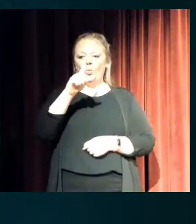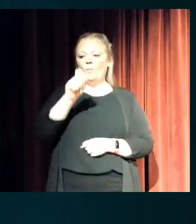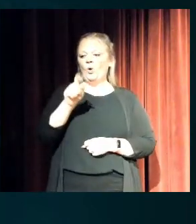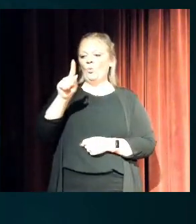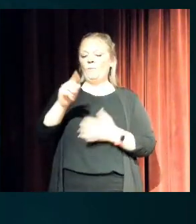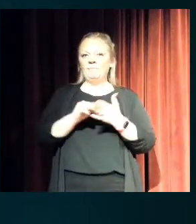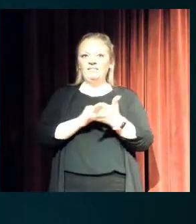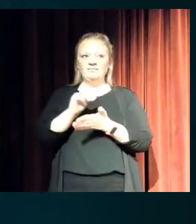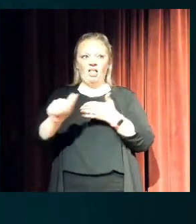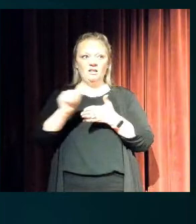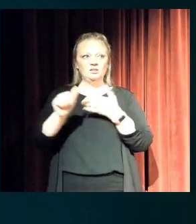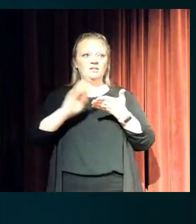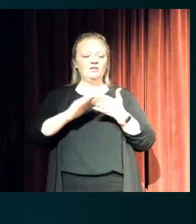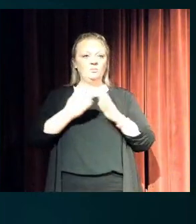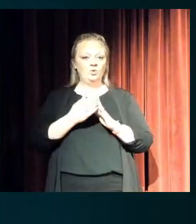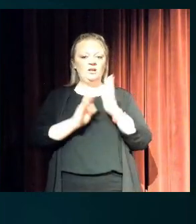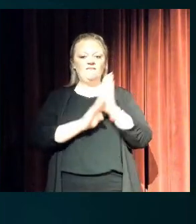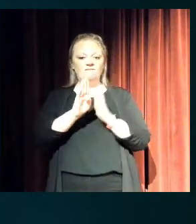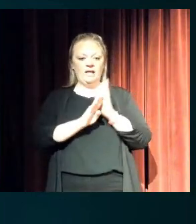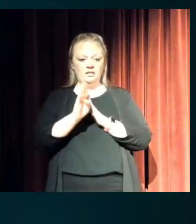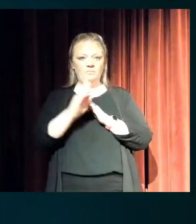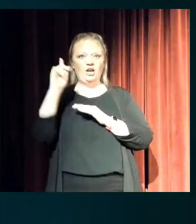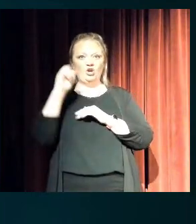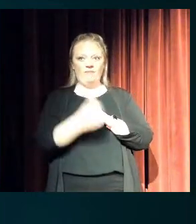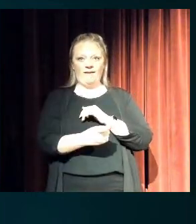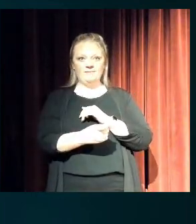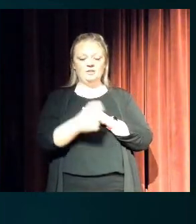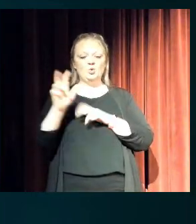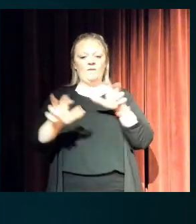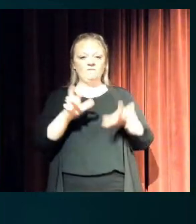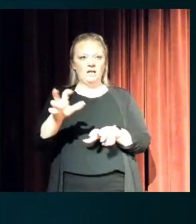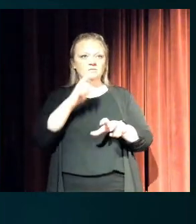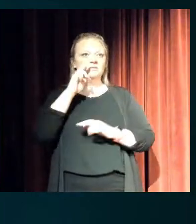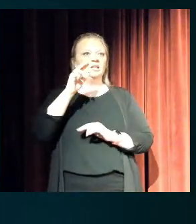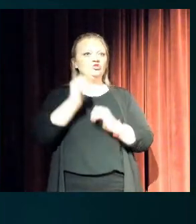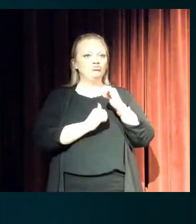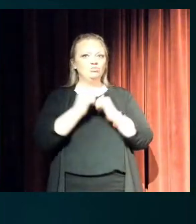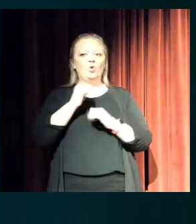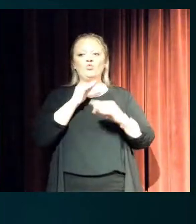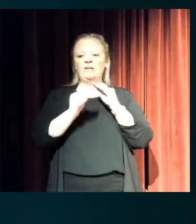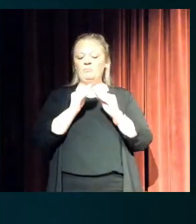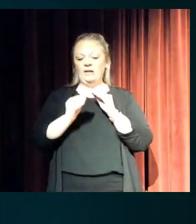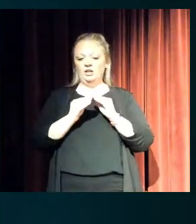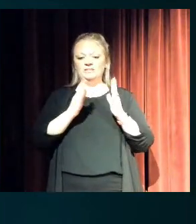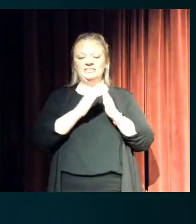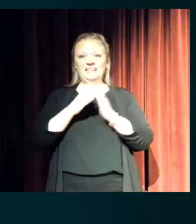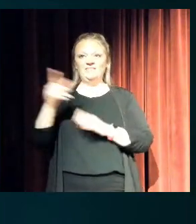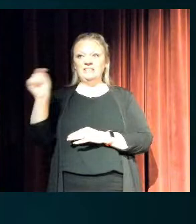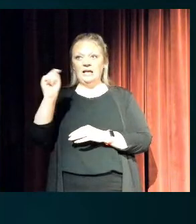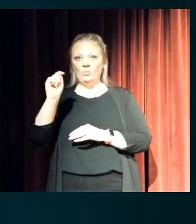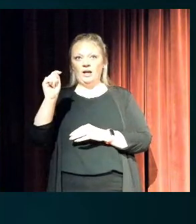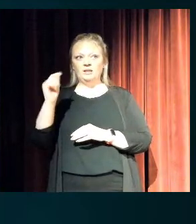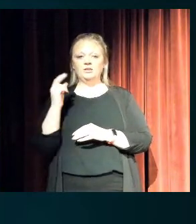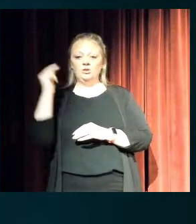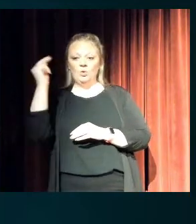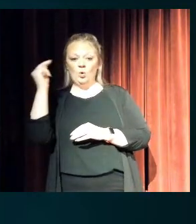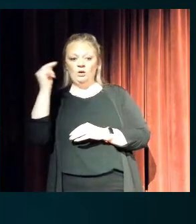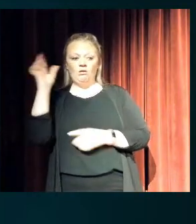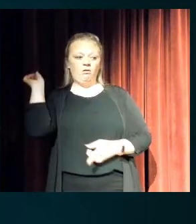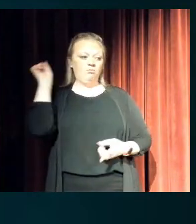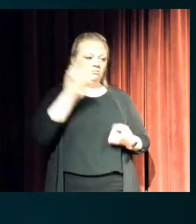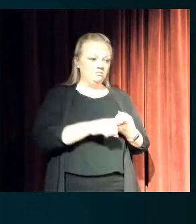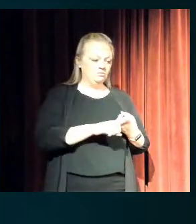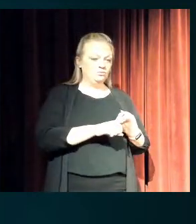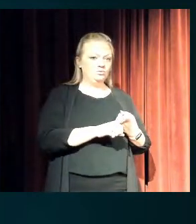$1.1 million of community development block grants invested in infrastructure repairs from the city of Tonawanda in the north to the village